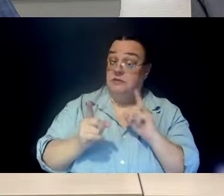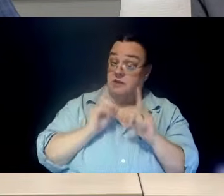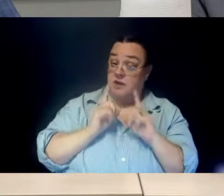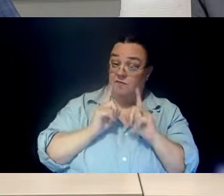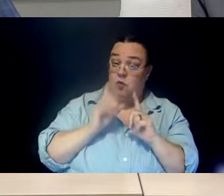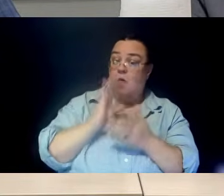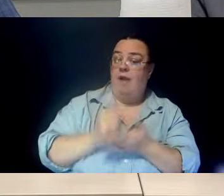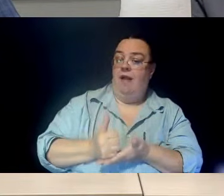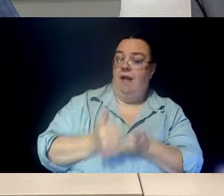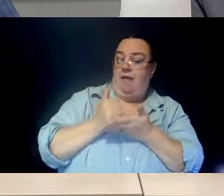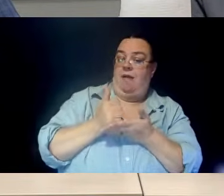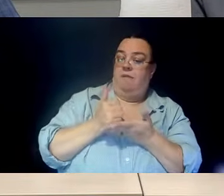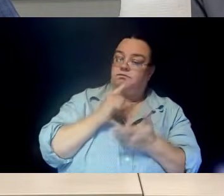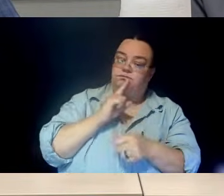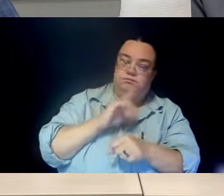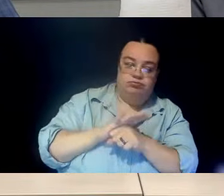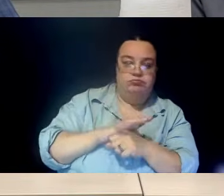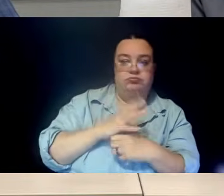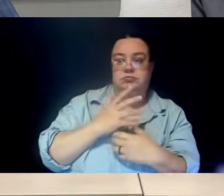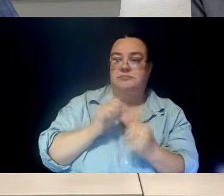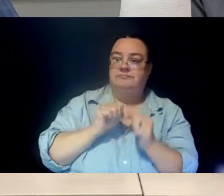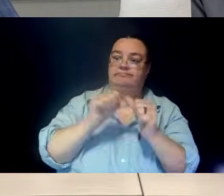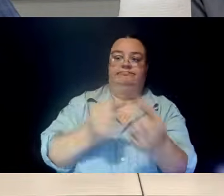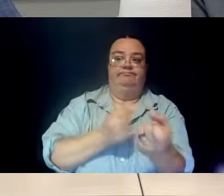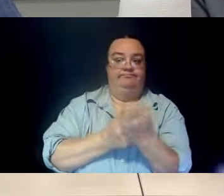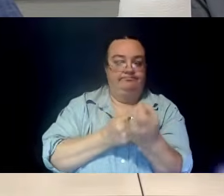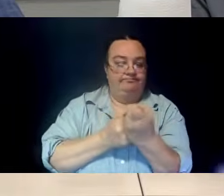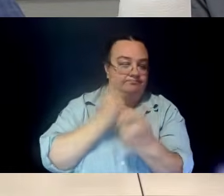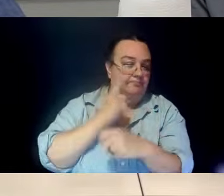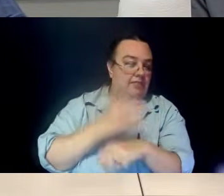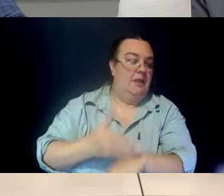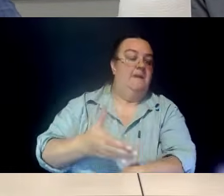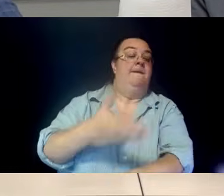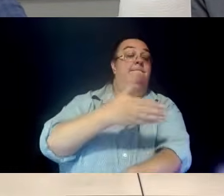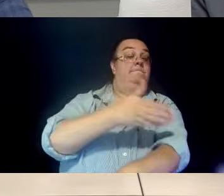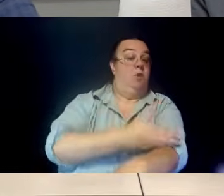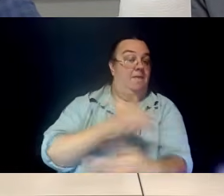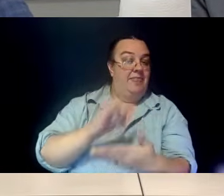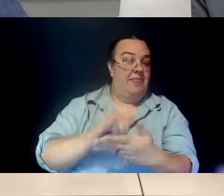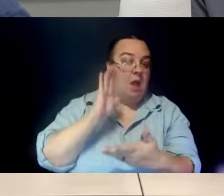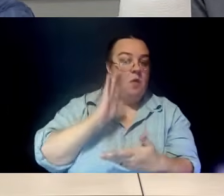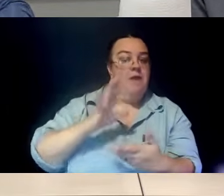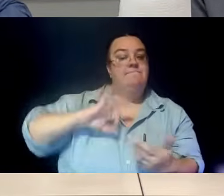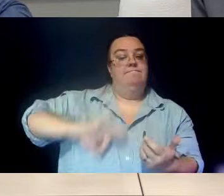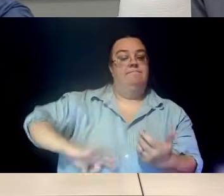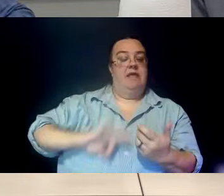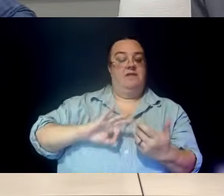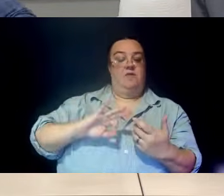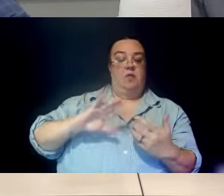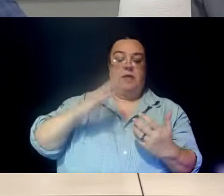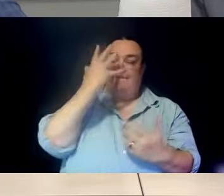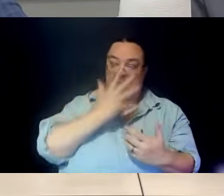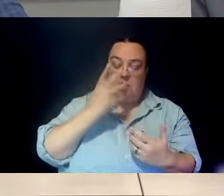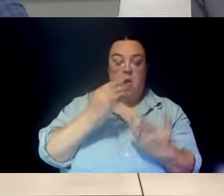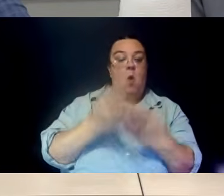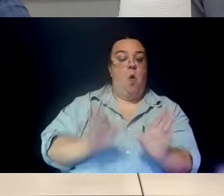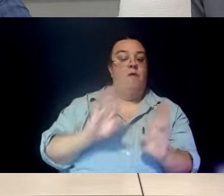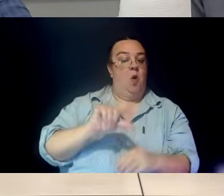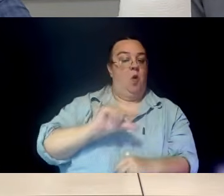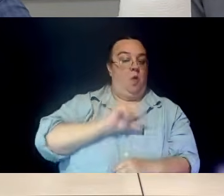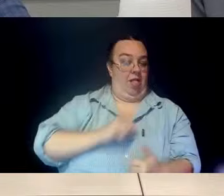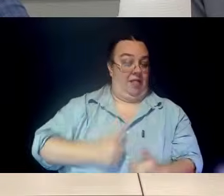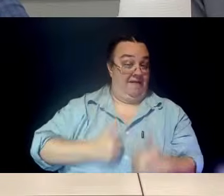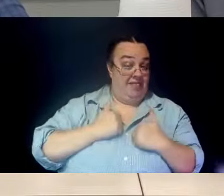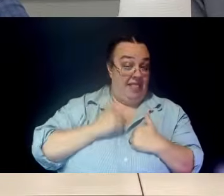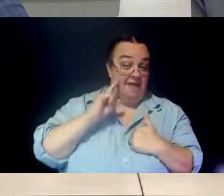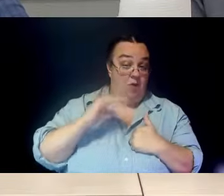ensure continued advocacy for improvements that enhance the appearance and overall quality of life for our residents. Any